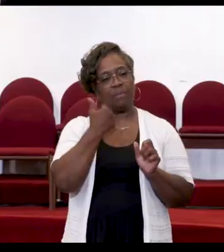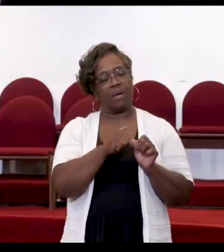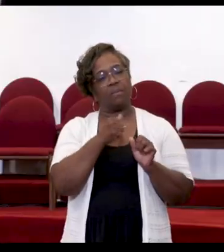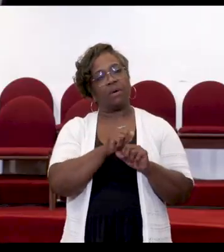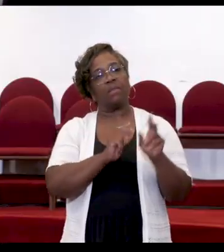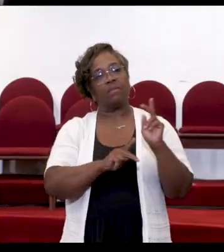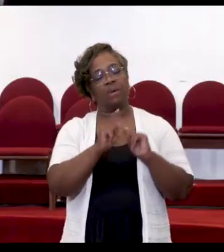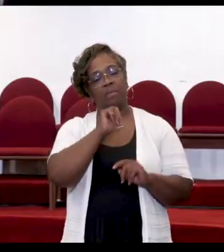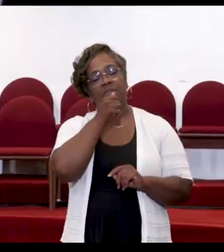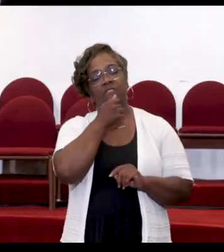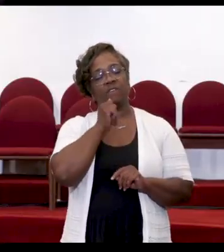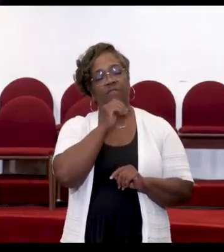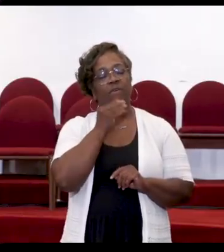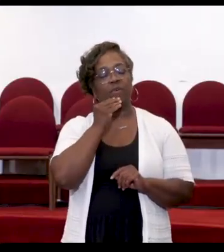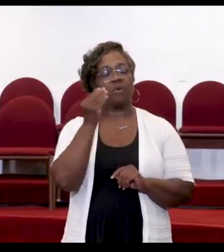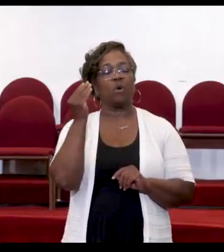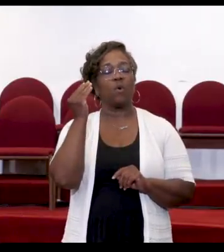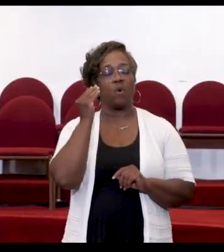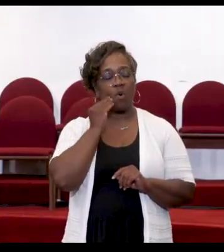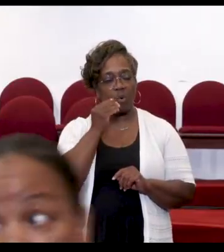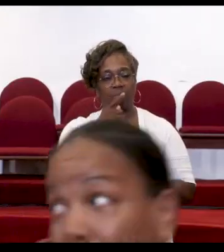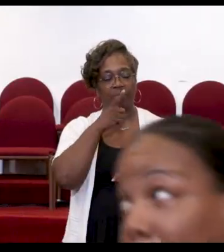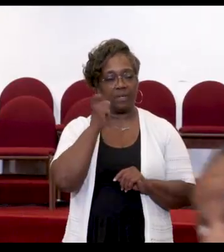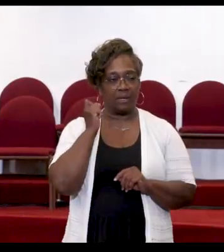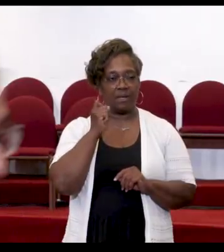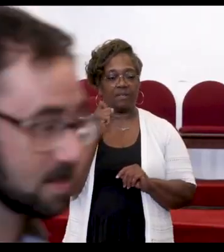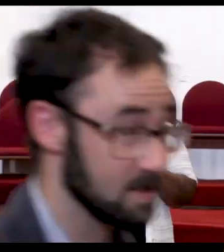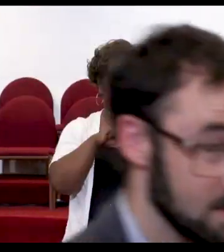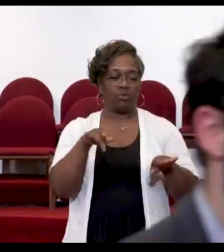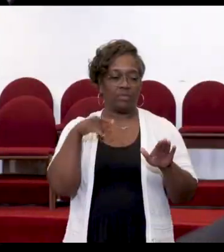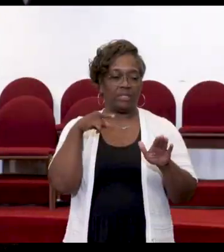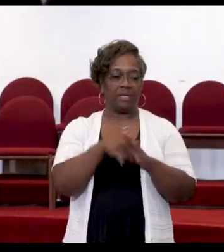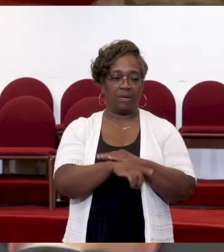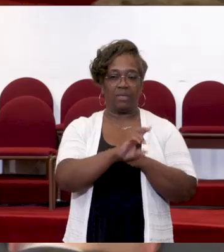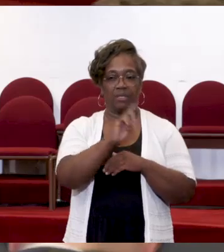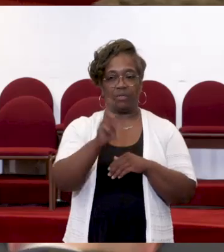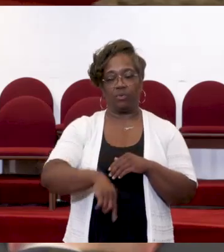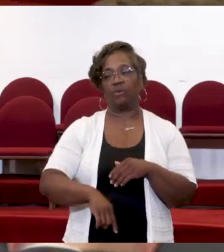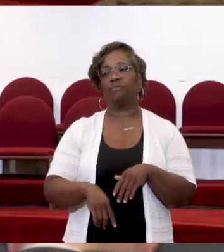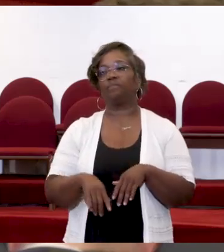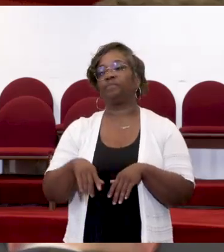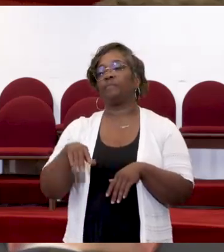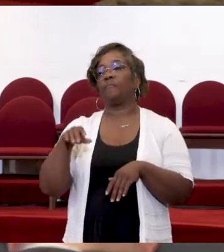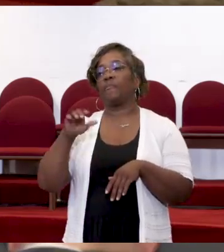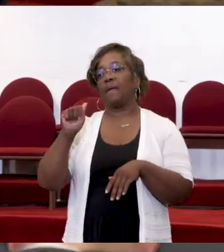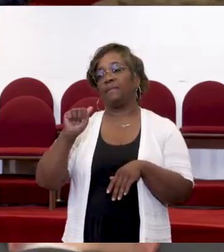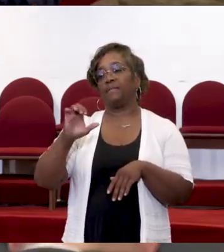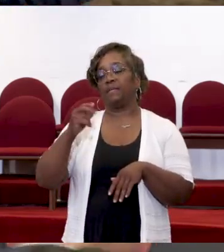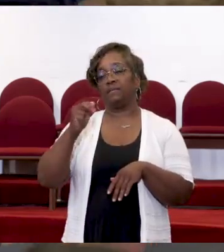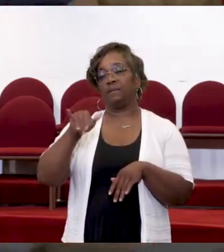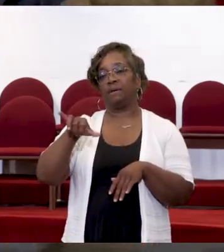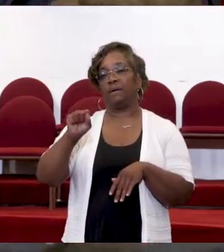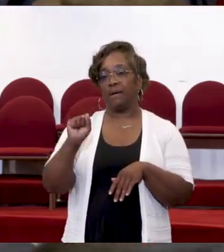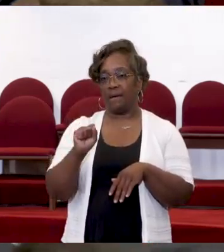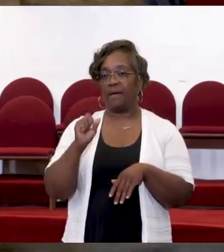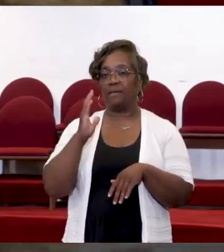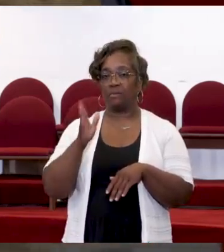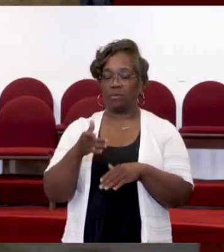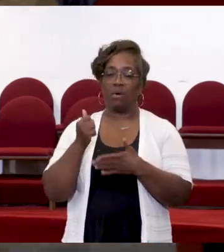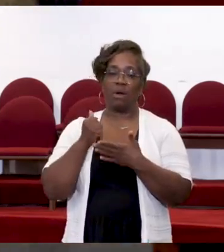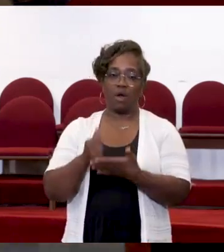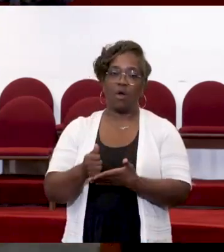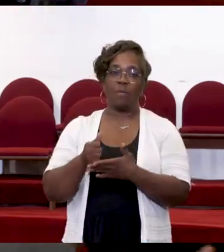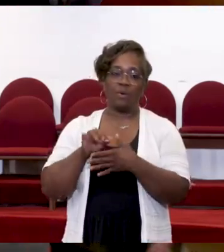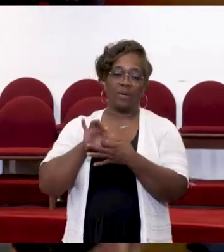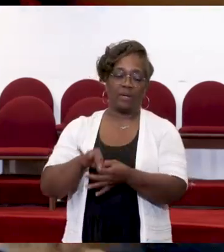suffer in their homes of the murdered children of Detroit. So, Ms. Jennifer, Assistant Chief Hayes is about to plug you in for those sessions. Thank you